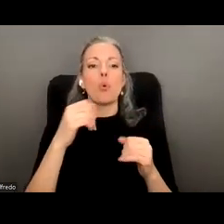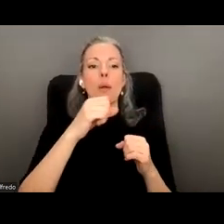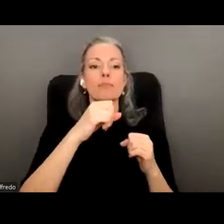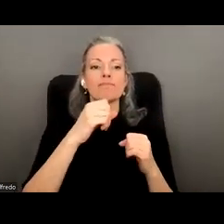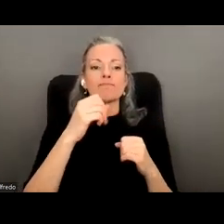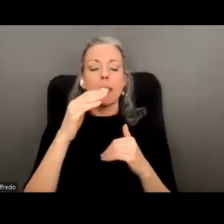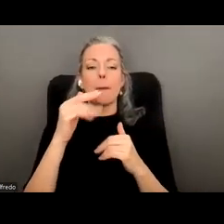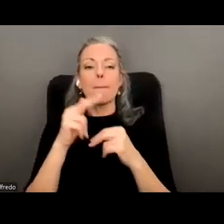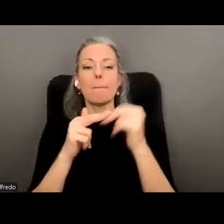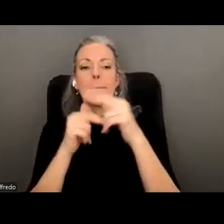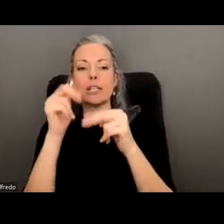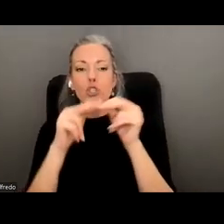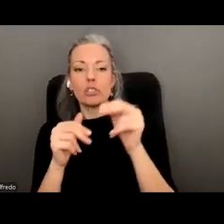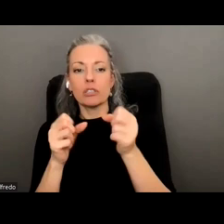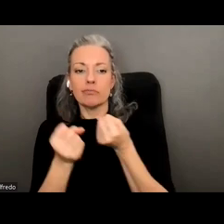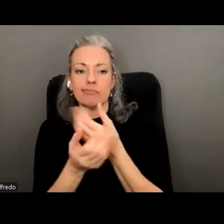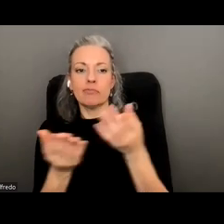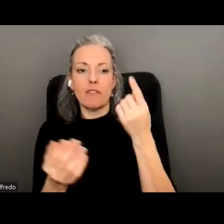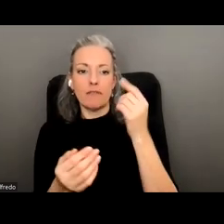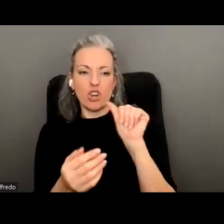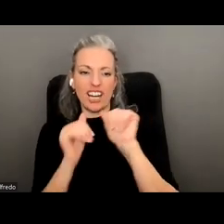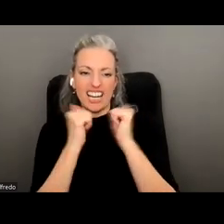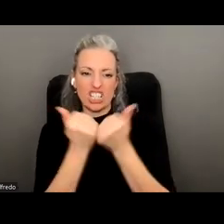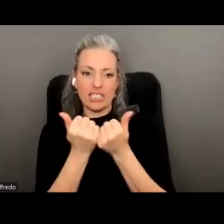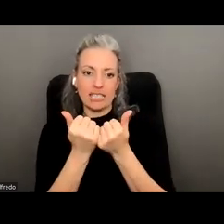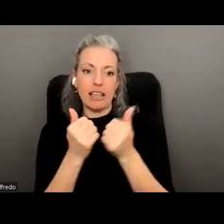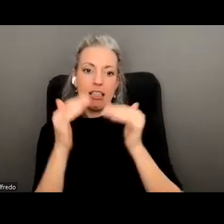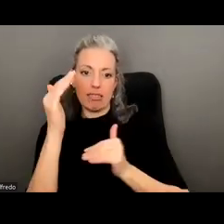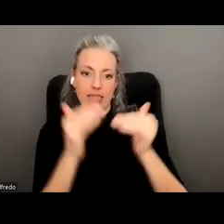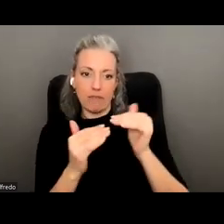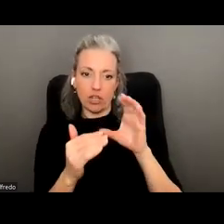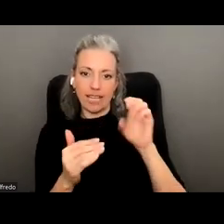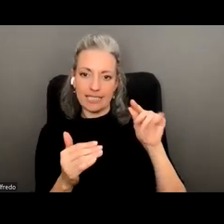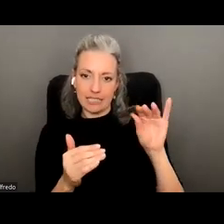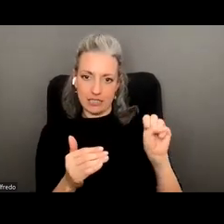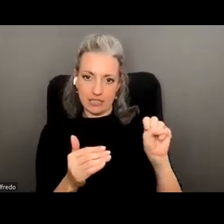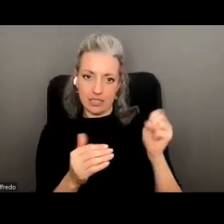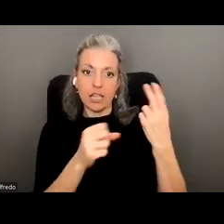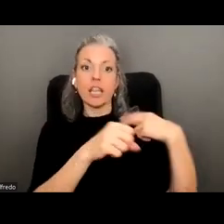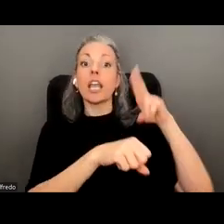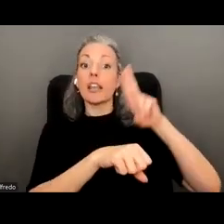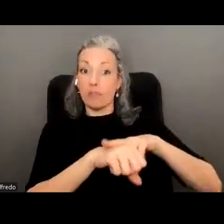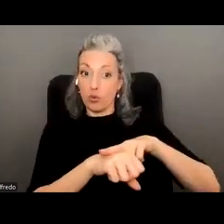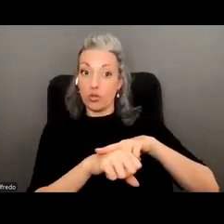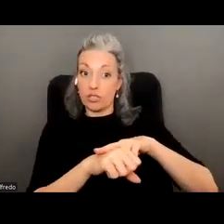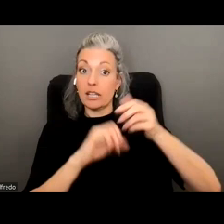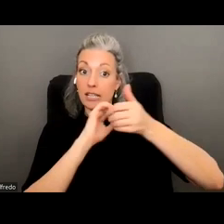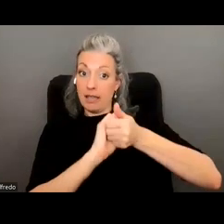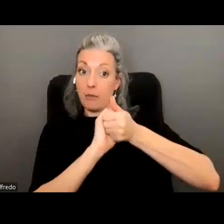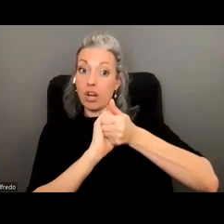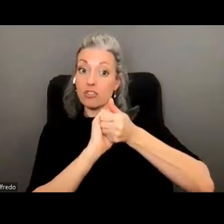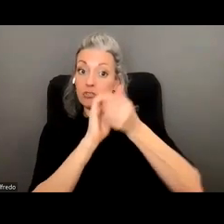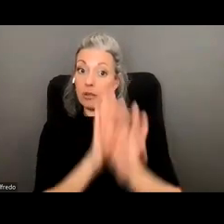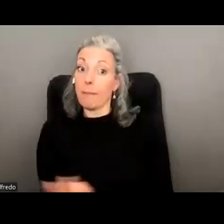digital data product for agency level use cases. And of course, collaboration is key.